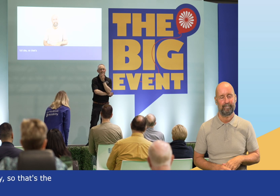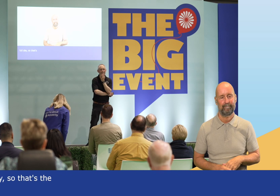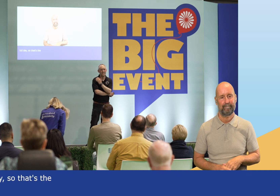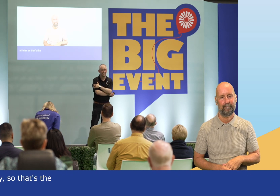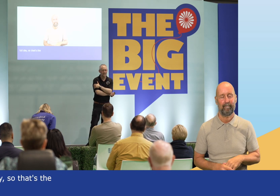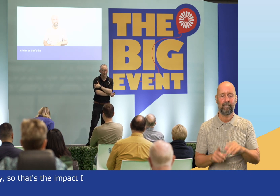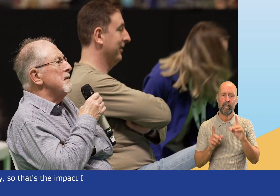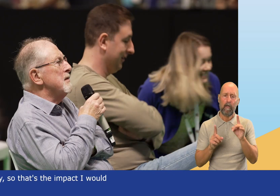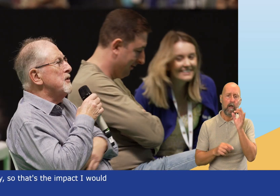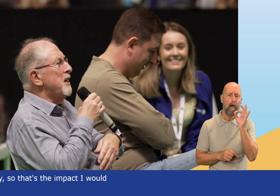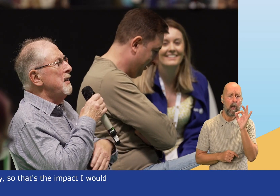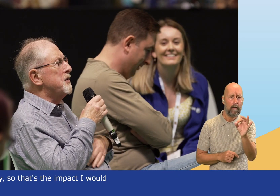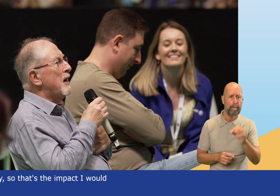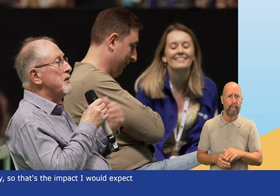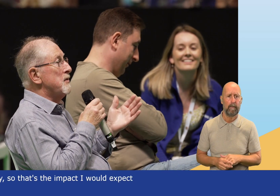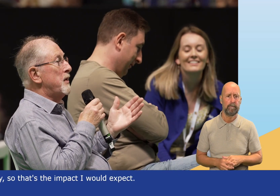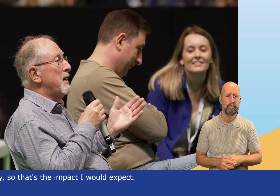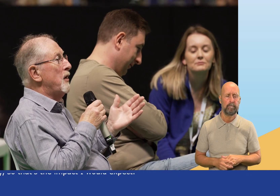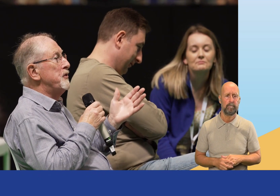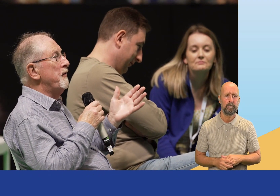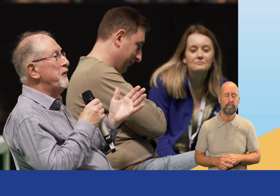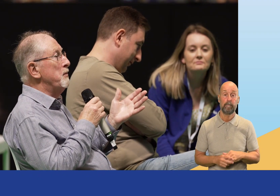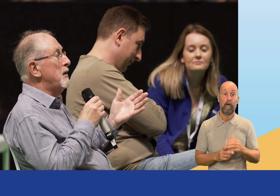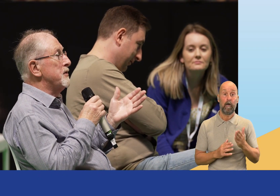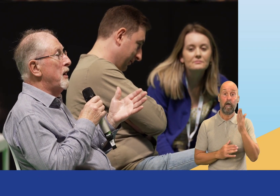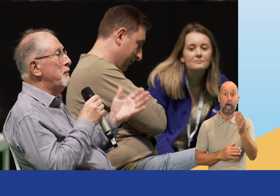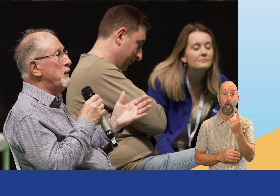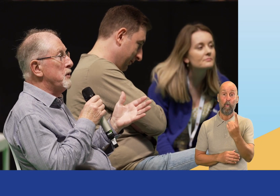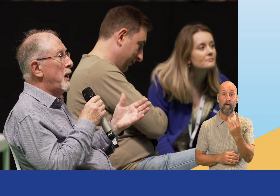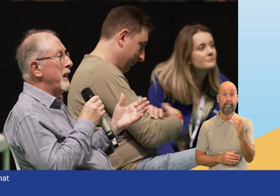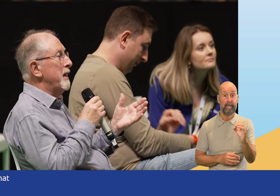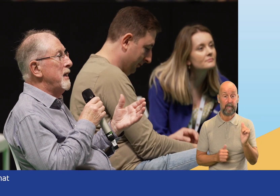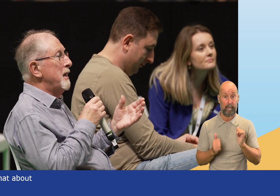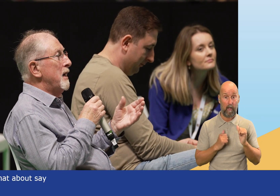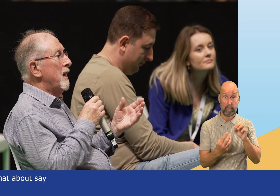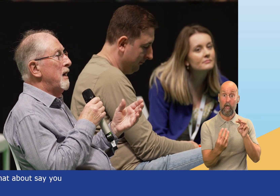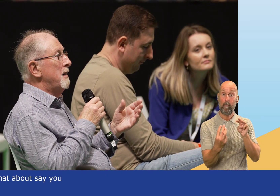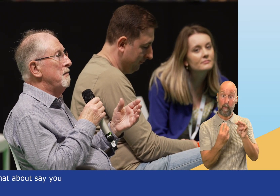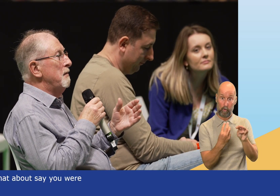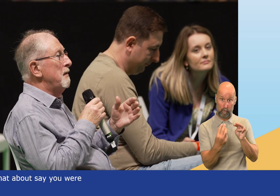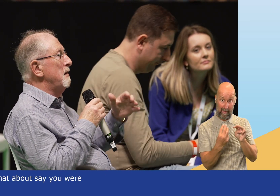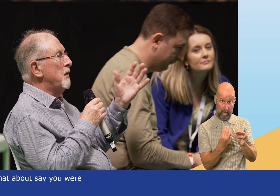What about, say you was going somewhere 150 miles on a motorway? Yep.